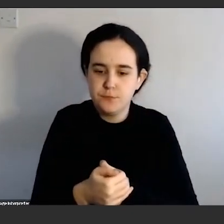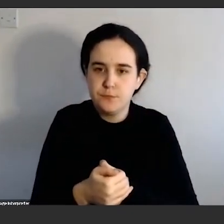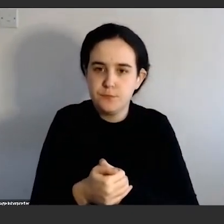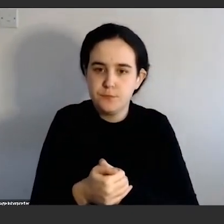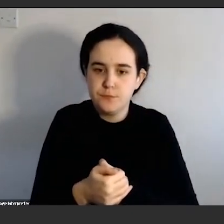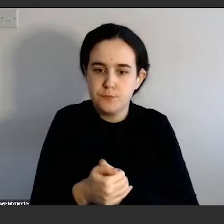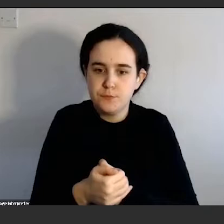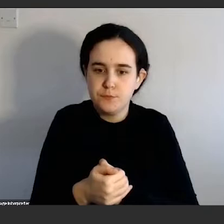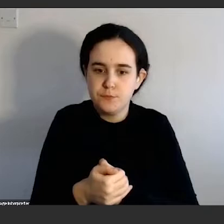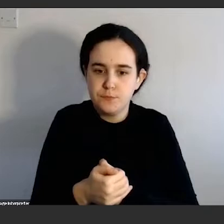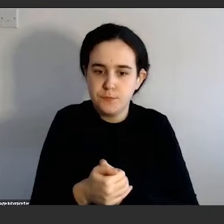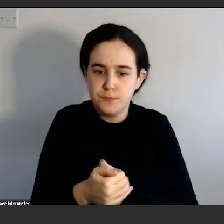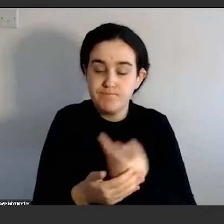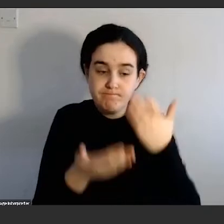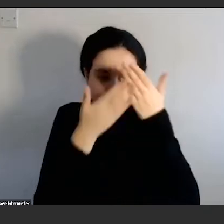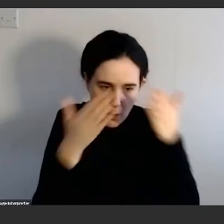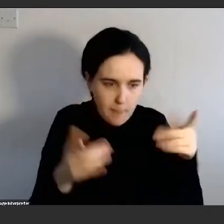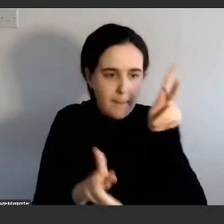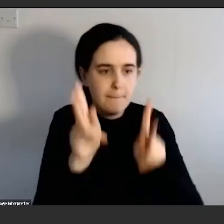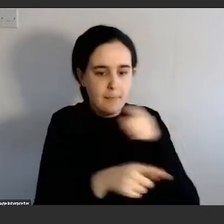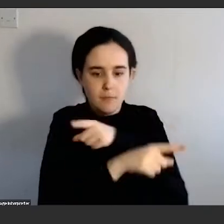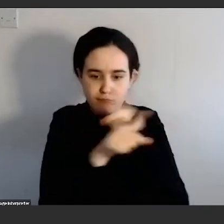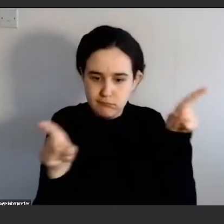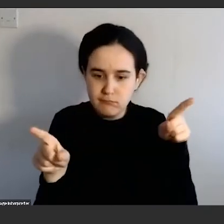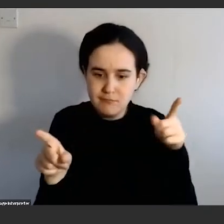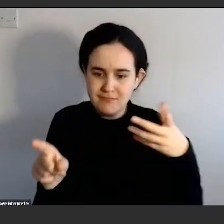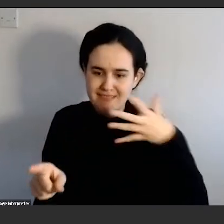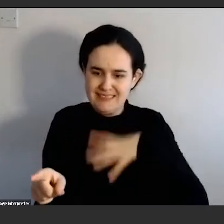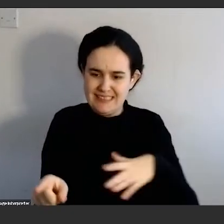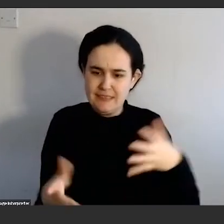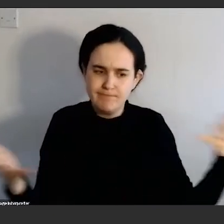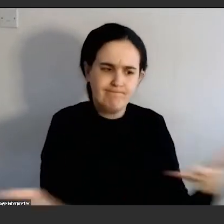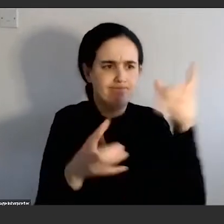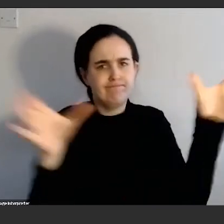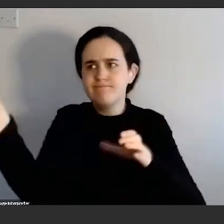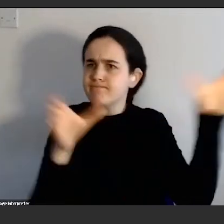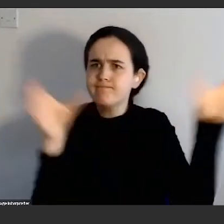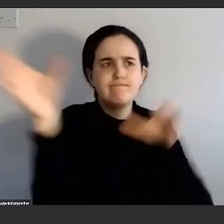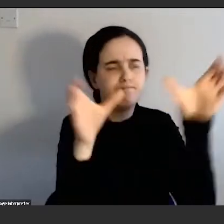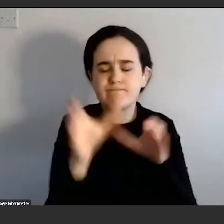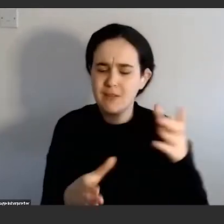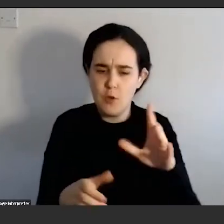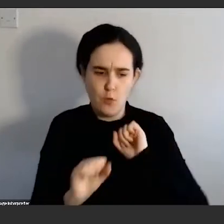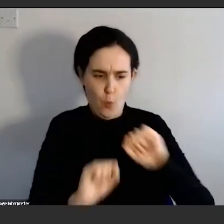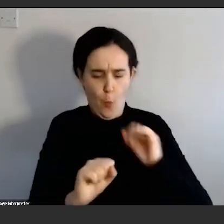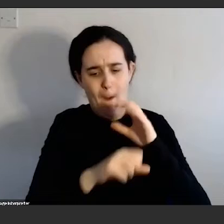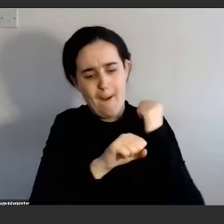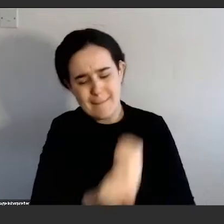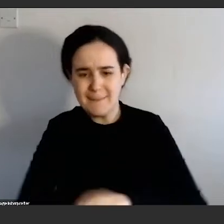Summit. They are commitments that will contribute to making universal health